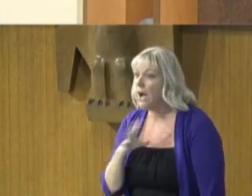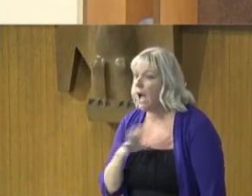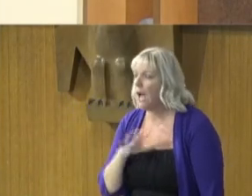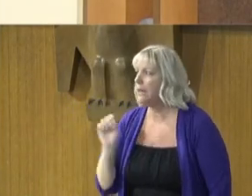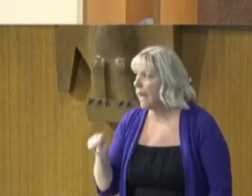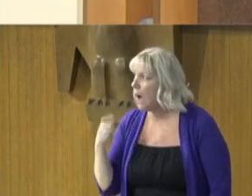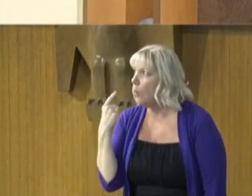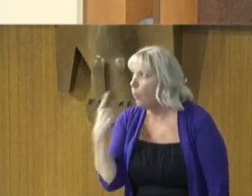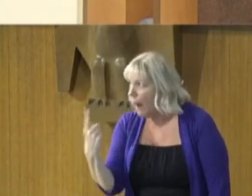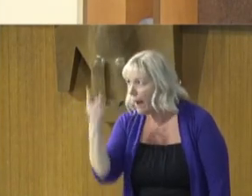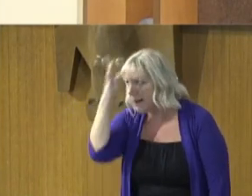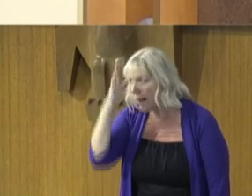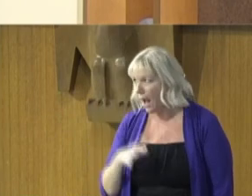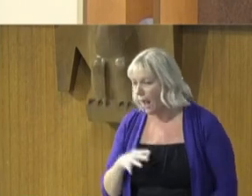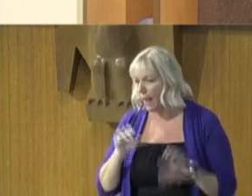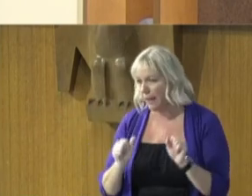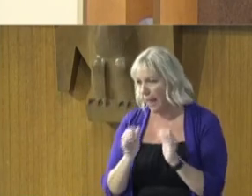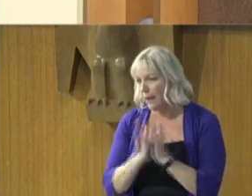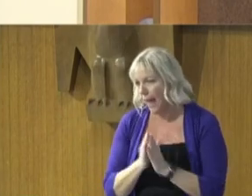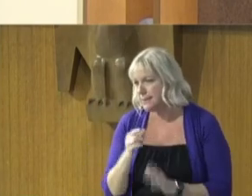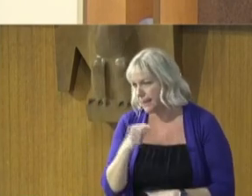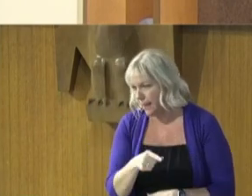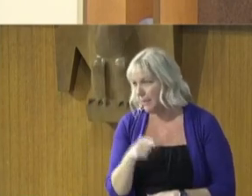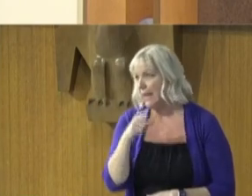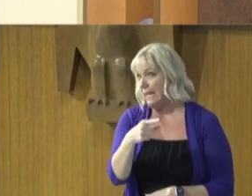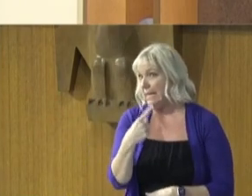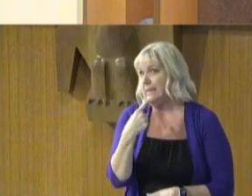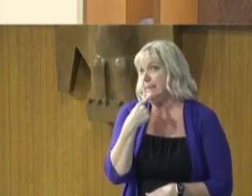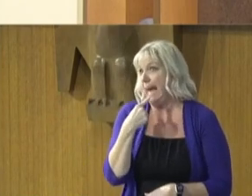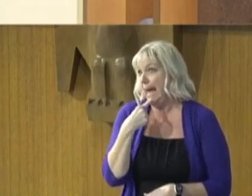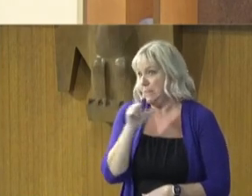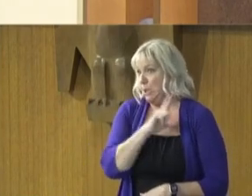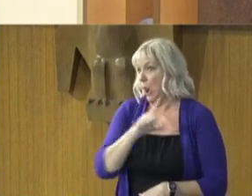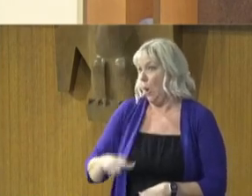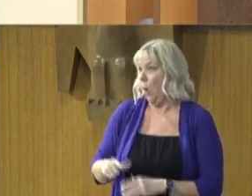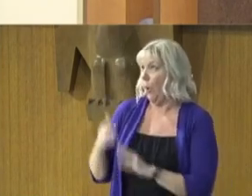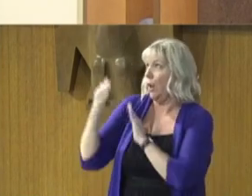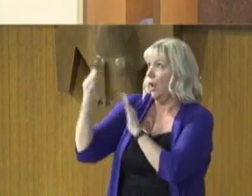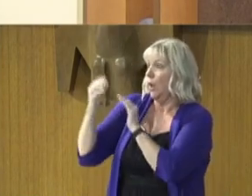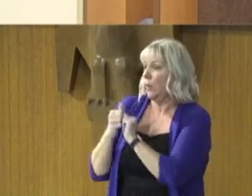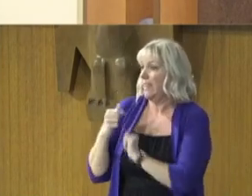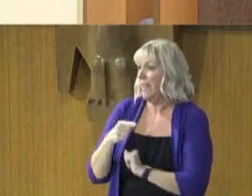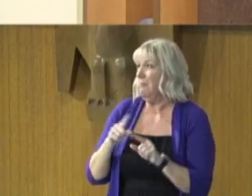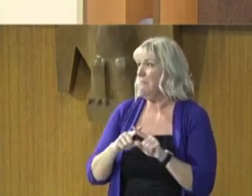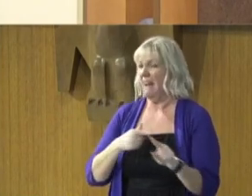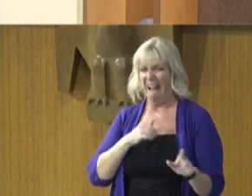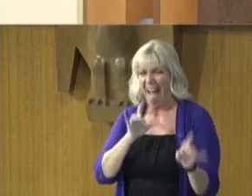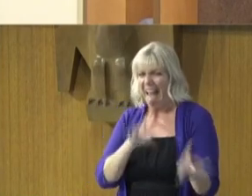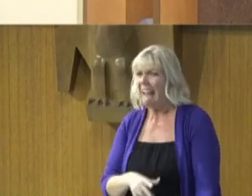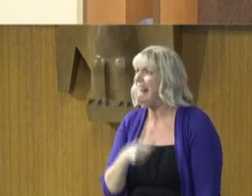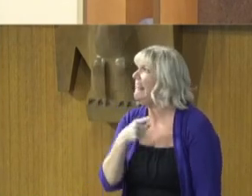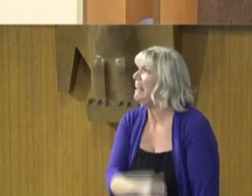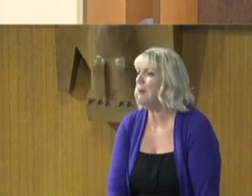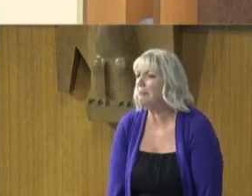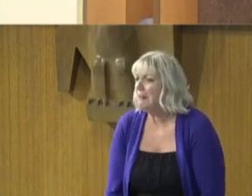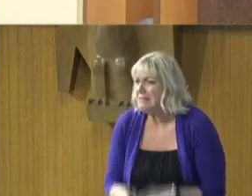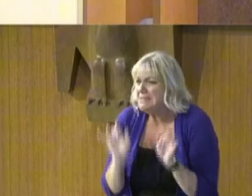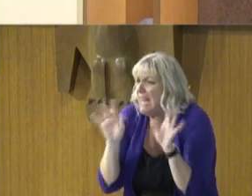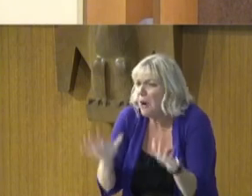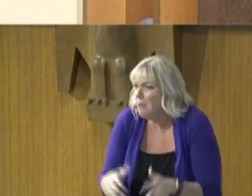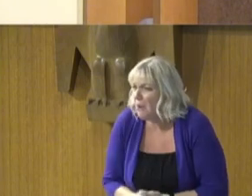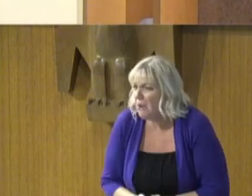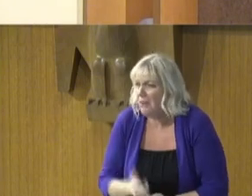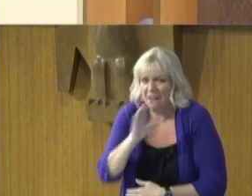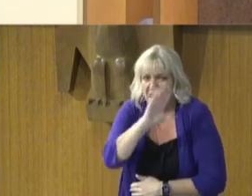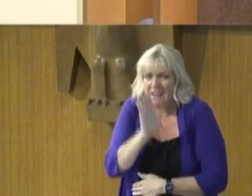is one guy who we can ask who says he gets a word from the Lord, but I hate this guy. He's terrible. He never says anything